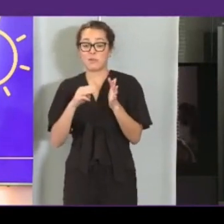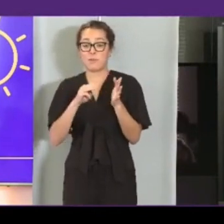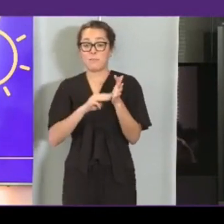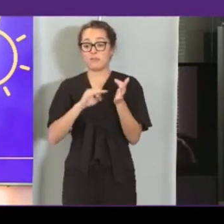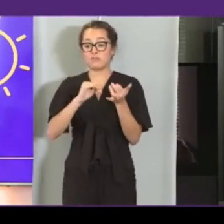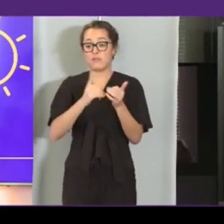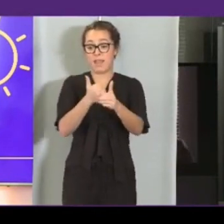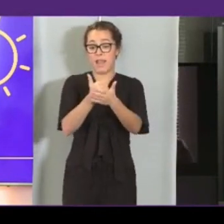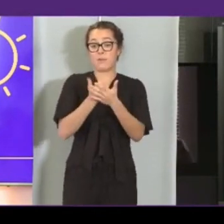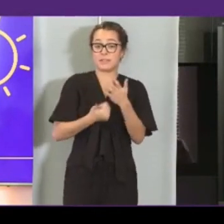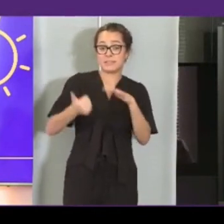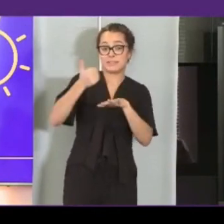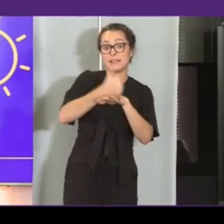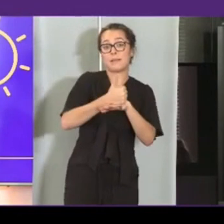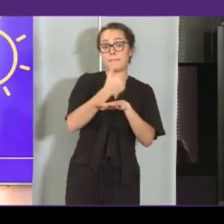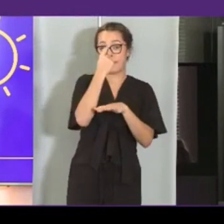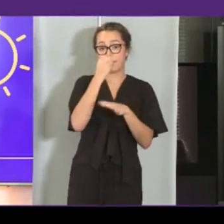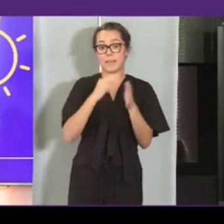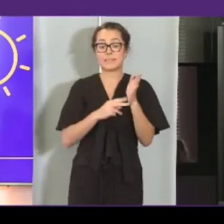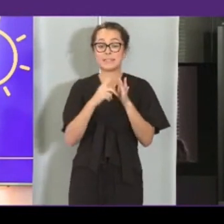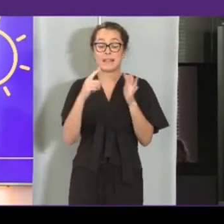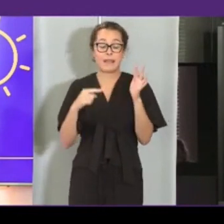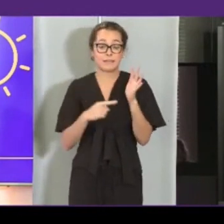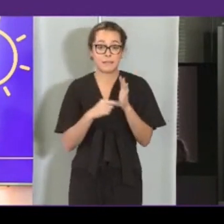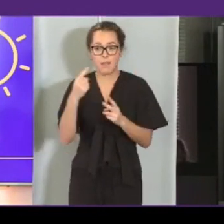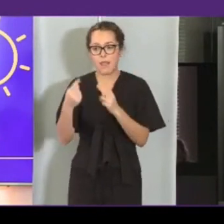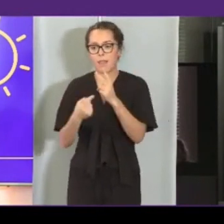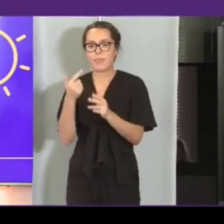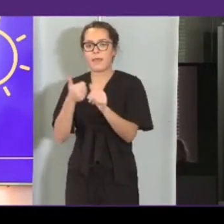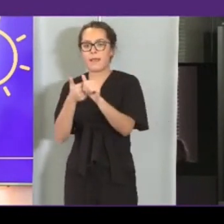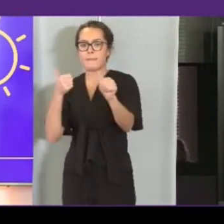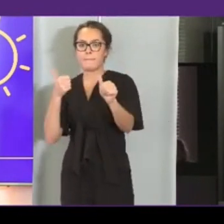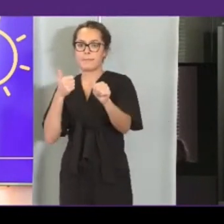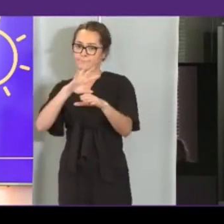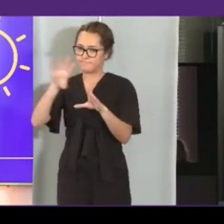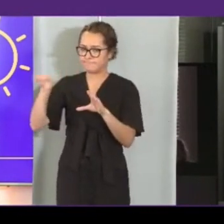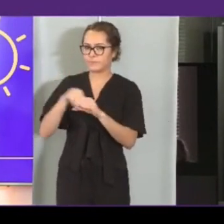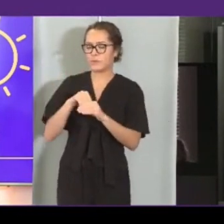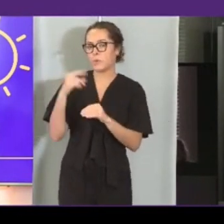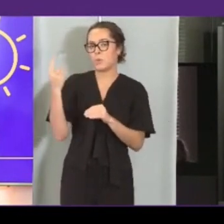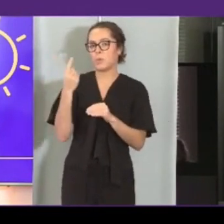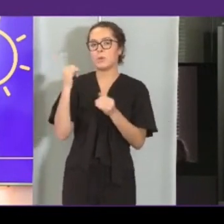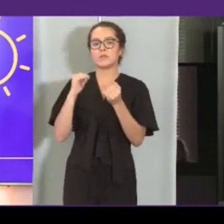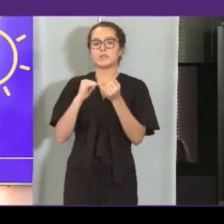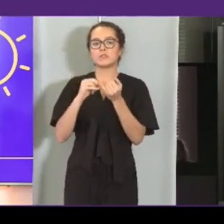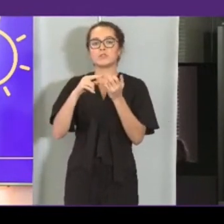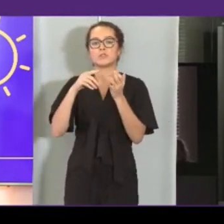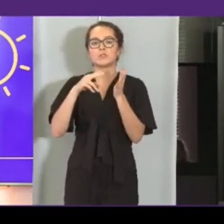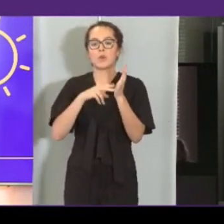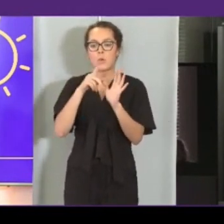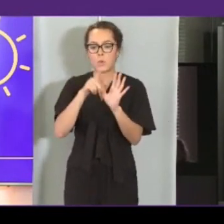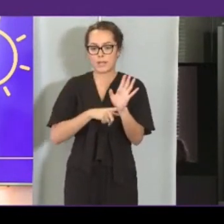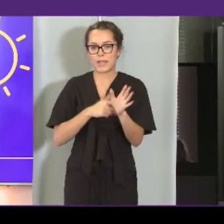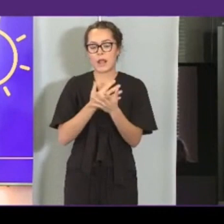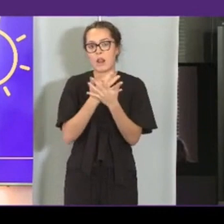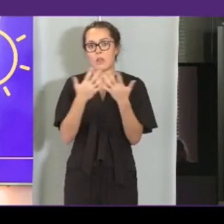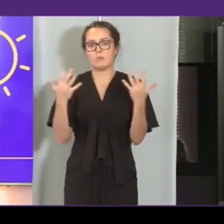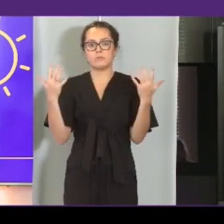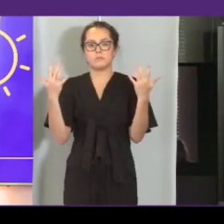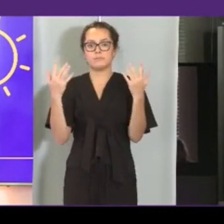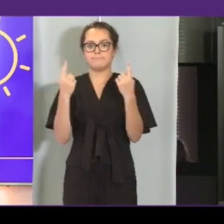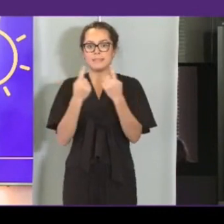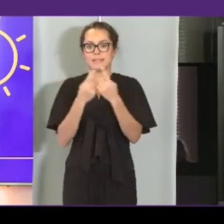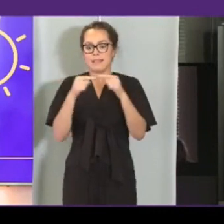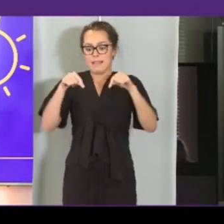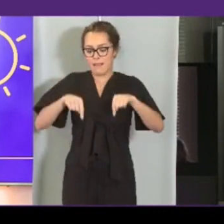ago. But another company that's been part of TechShare Pro for many years is Sony. They've got lots of stuff here. They do lots of